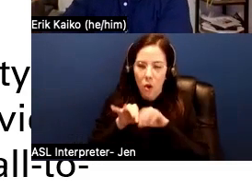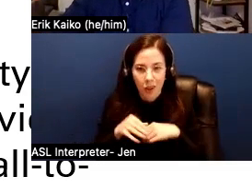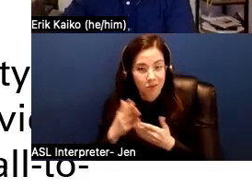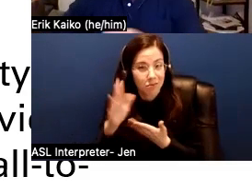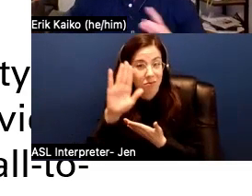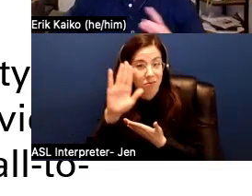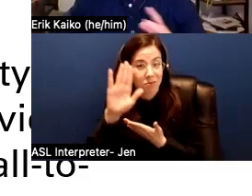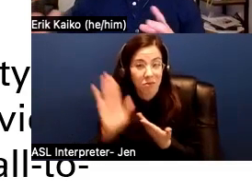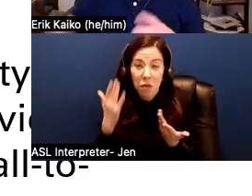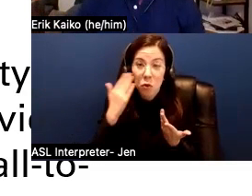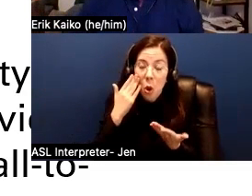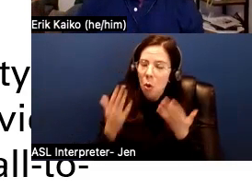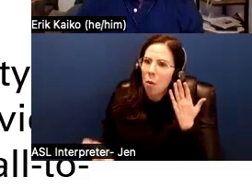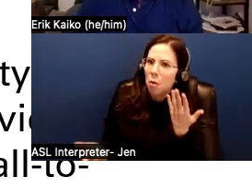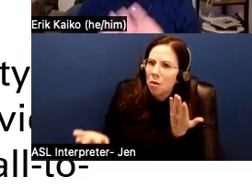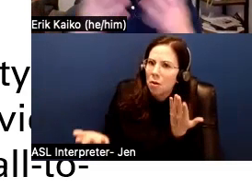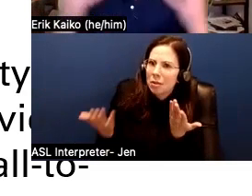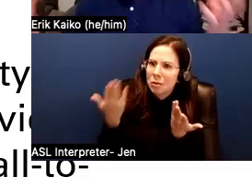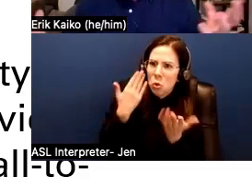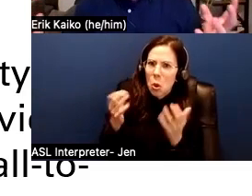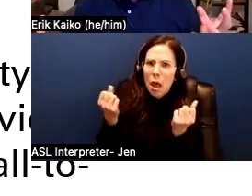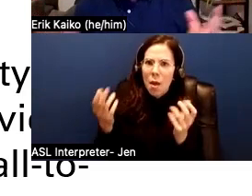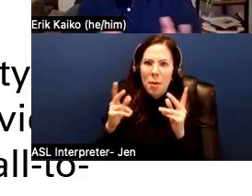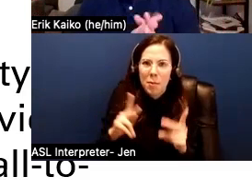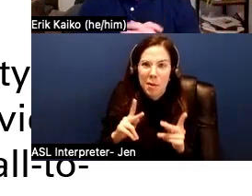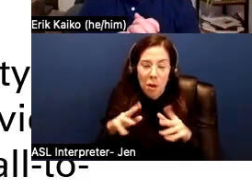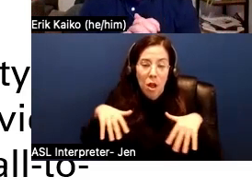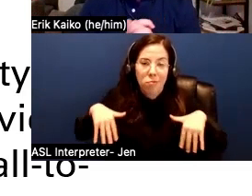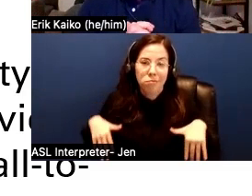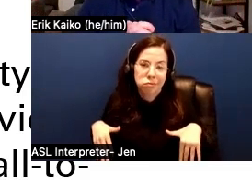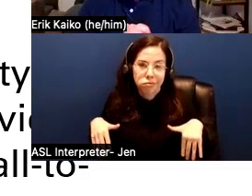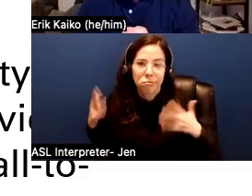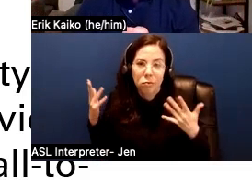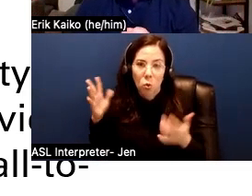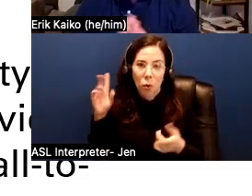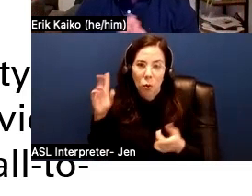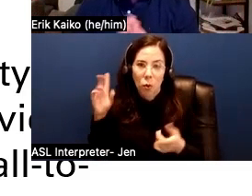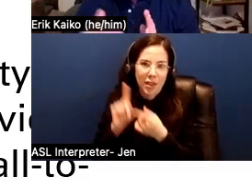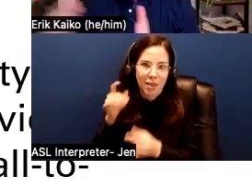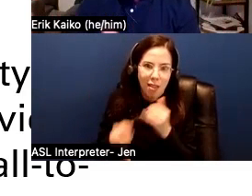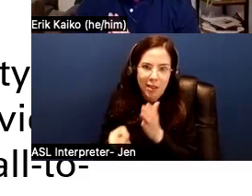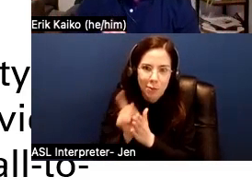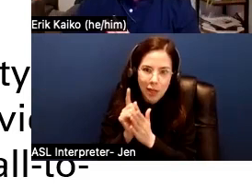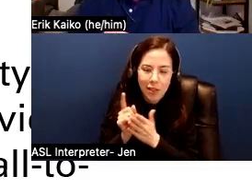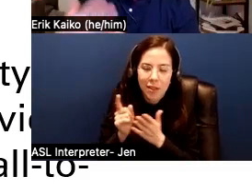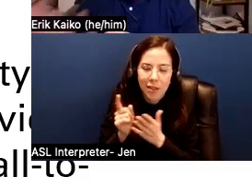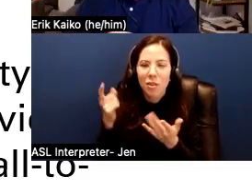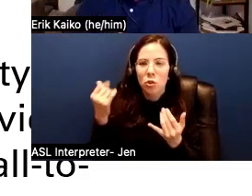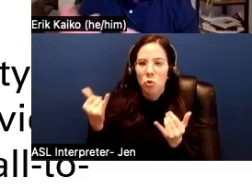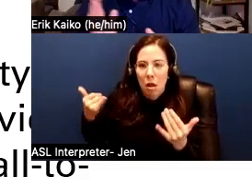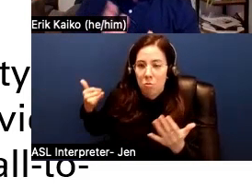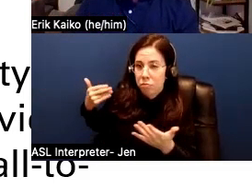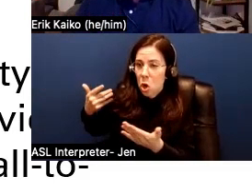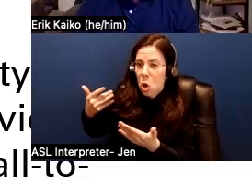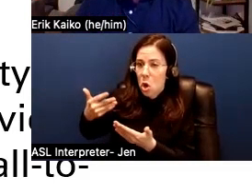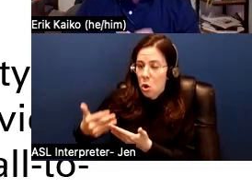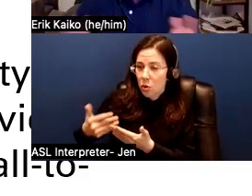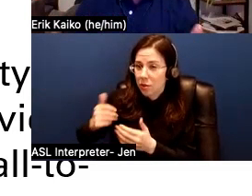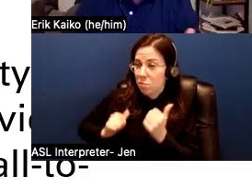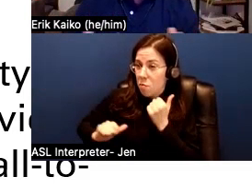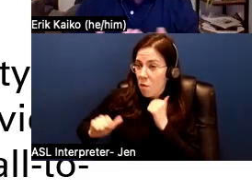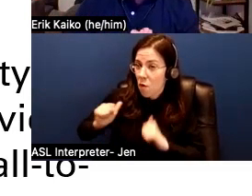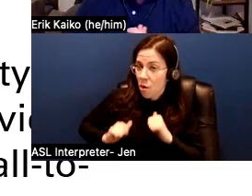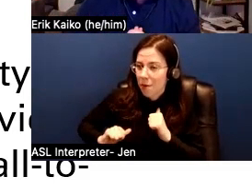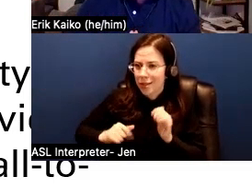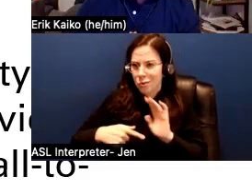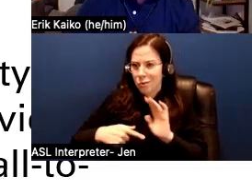know how many people are just not acting because they're waiting until the last minute. So as you're approaching performance run or your exhibit